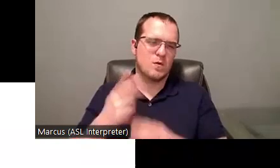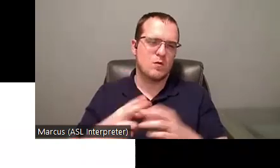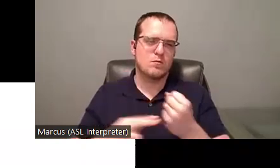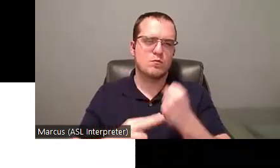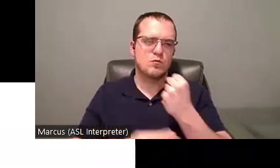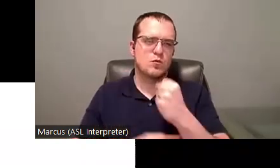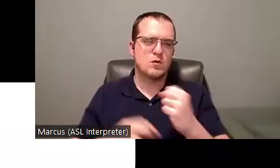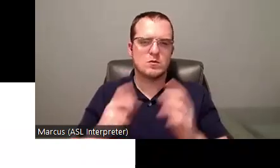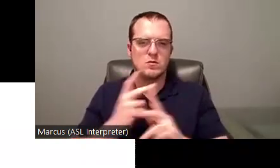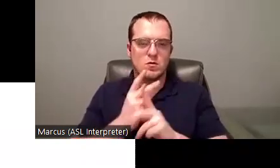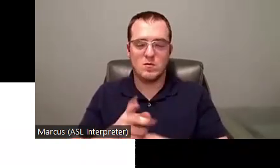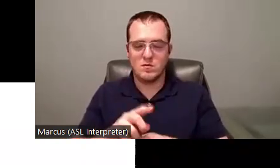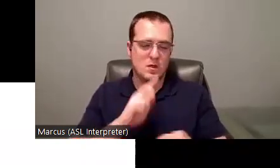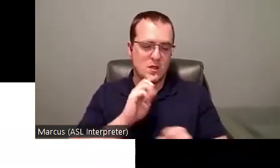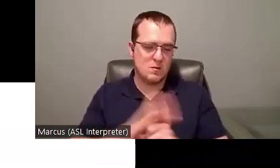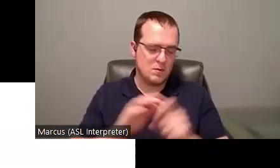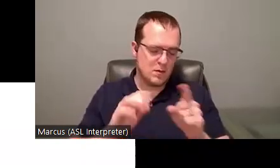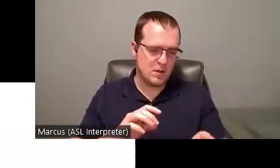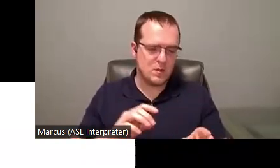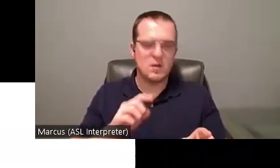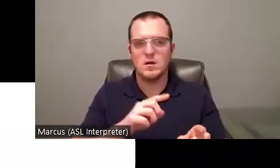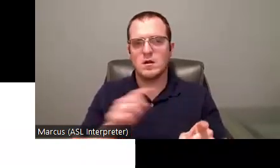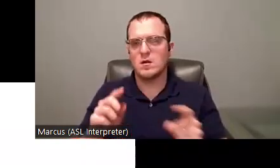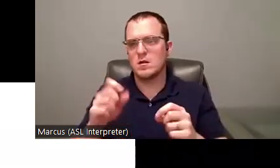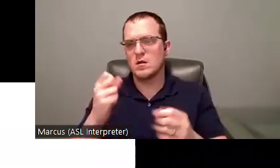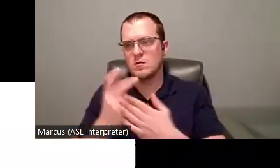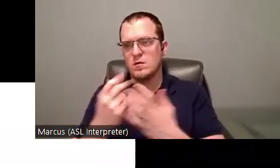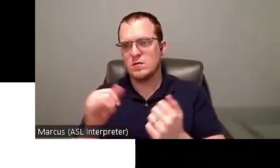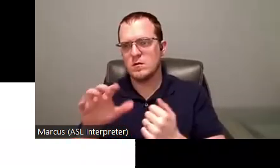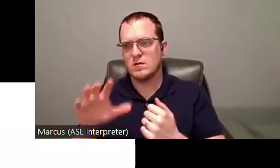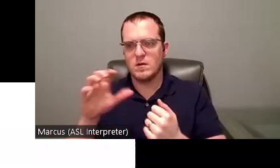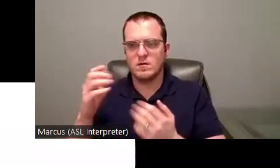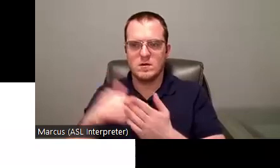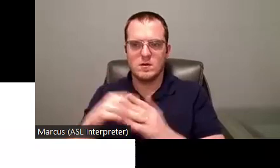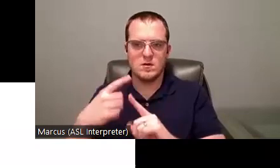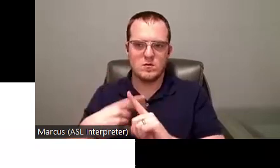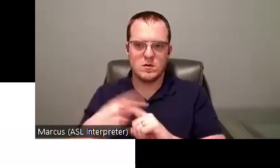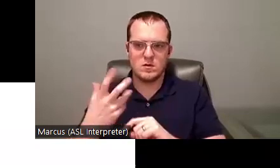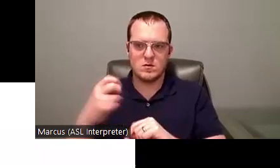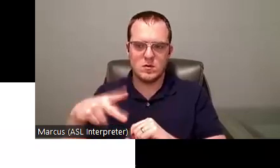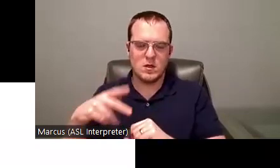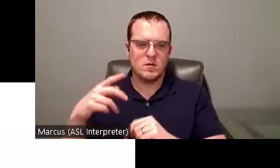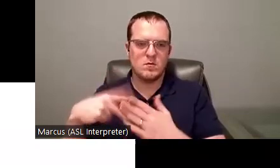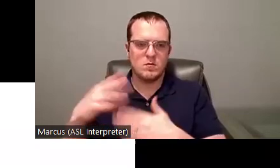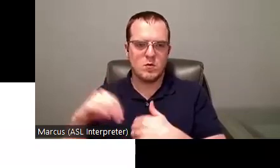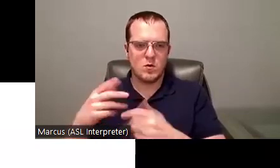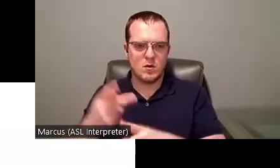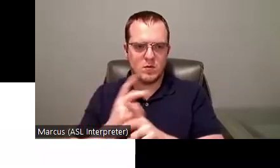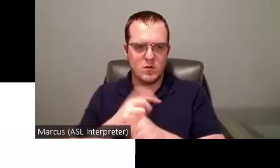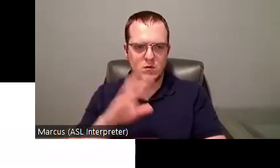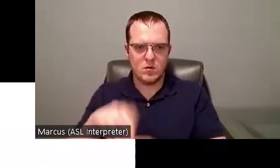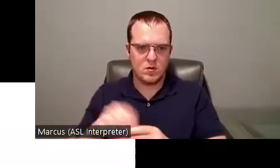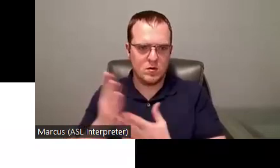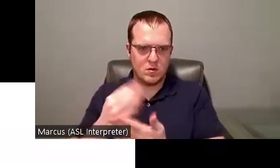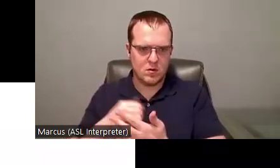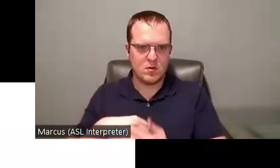this commitment, the approval of today's $500,000 rental gap program loan will complete the budgeted